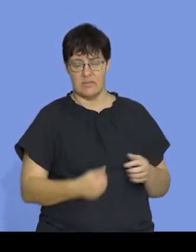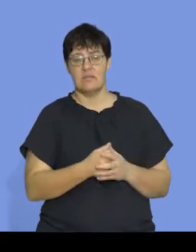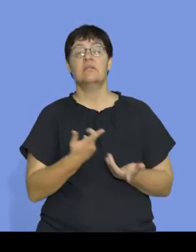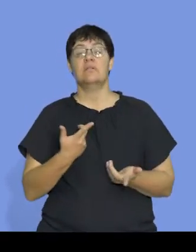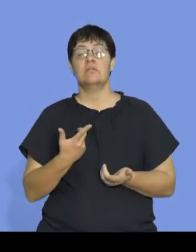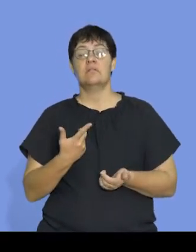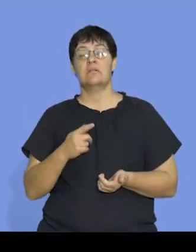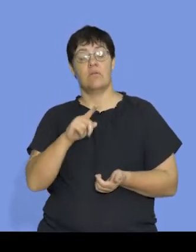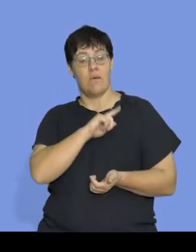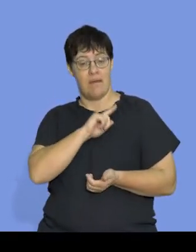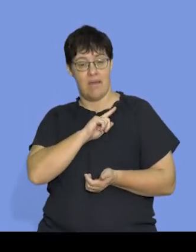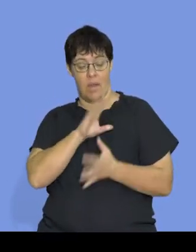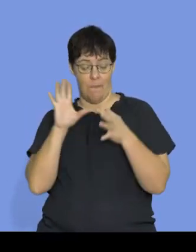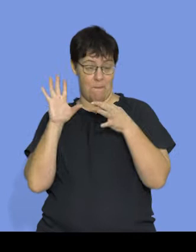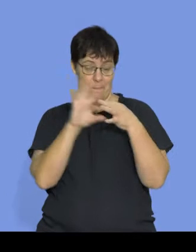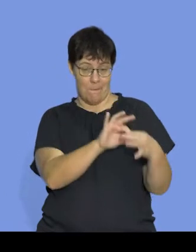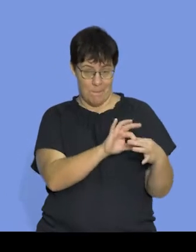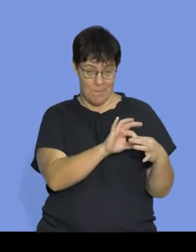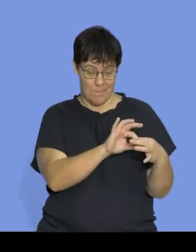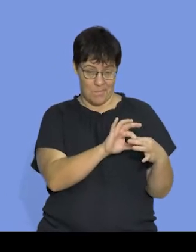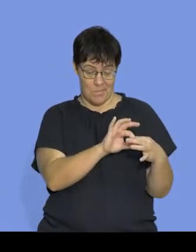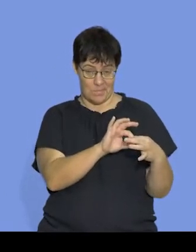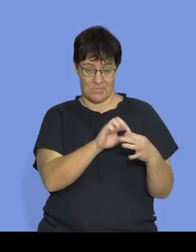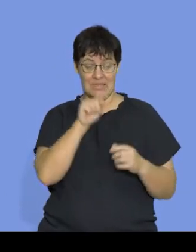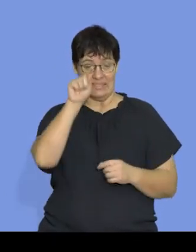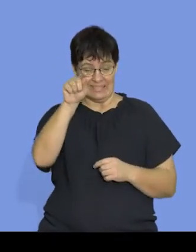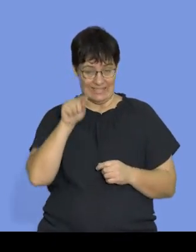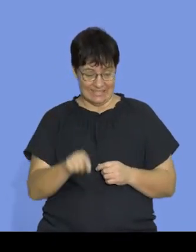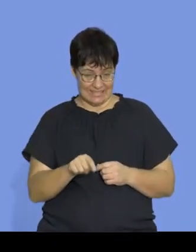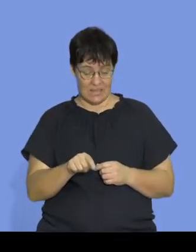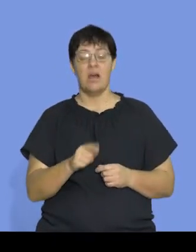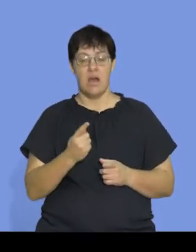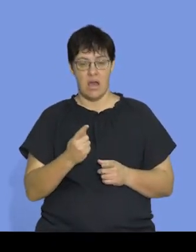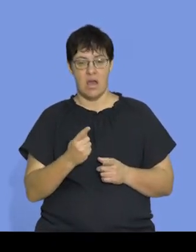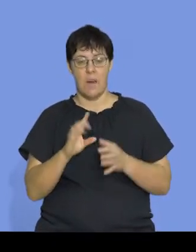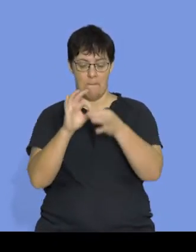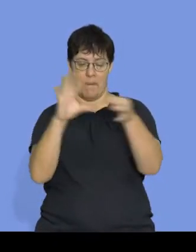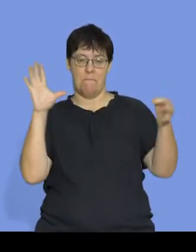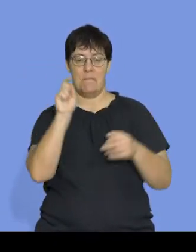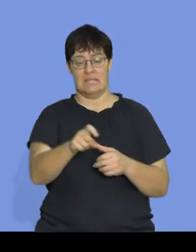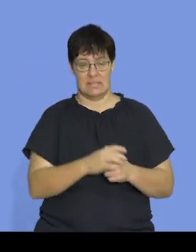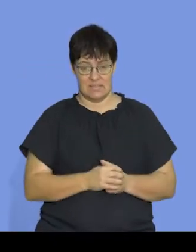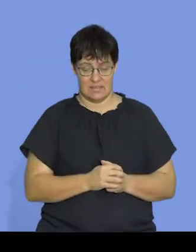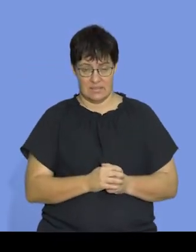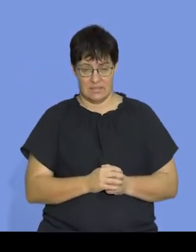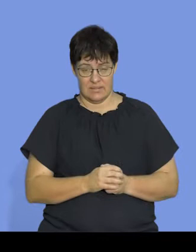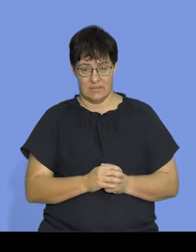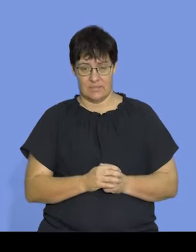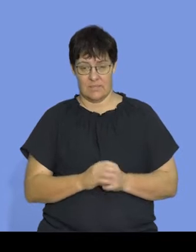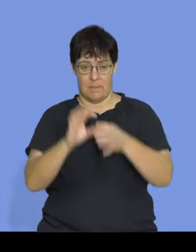that bonds that exist between the reactants needs to be broken. For argument's sake, if we talk